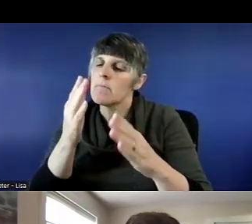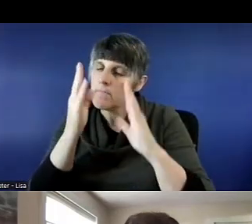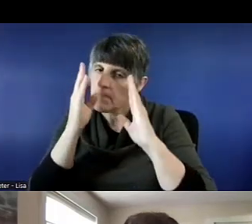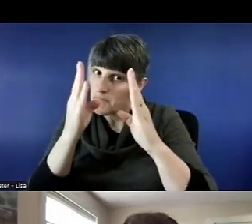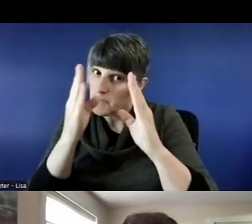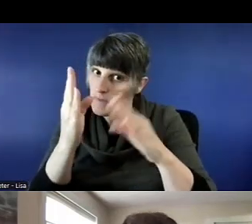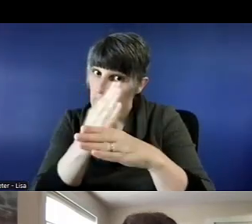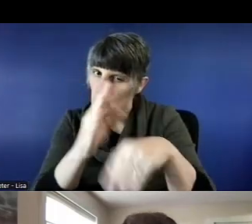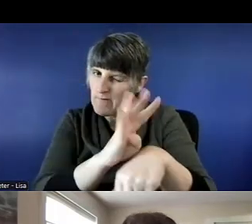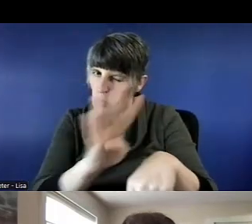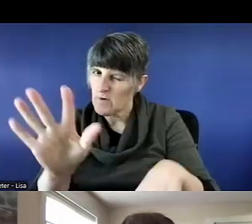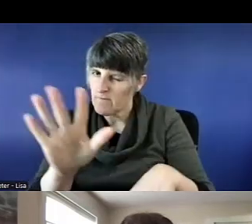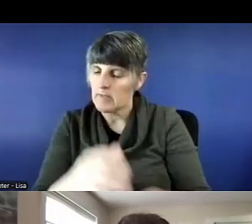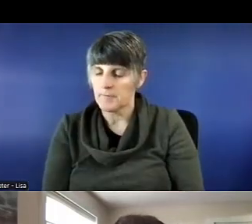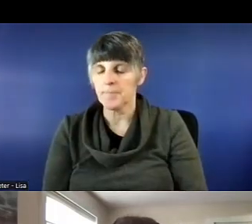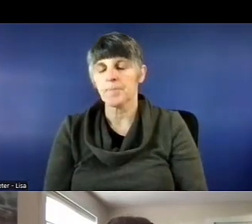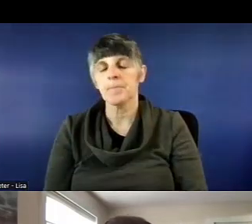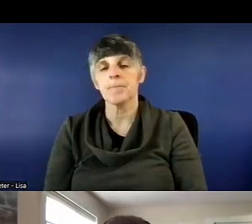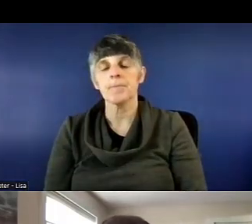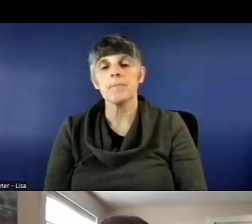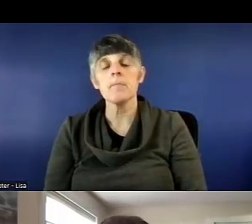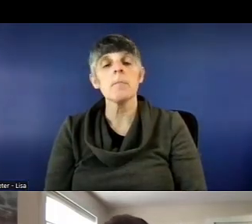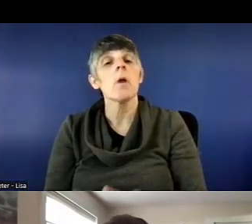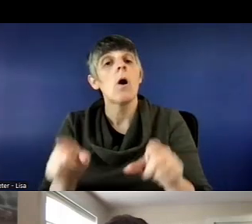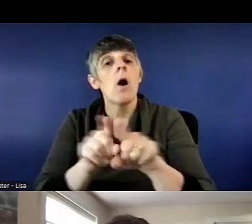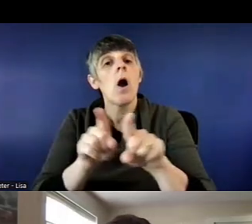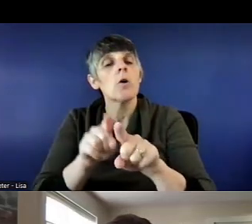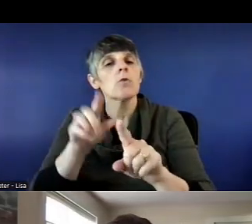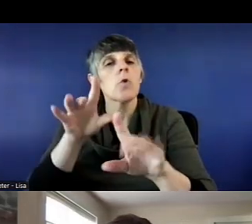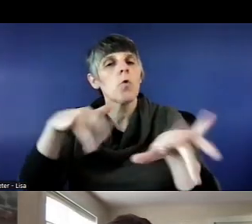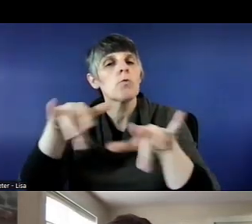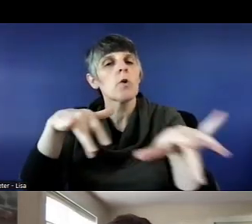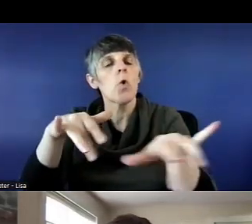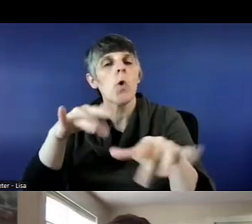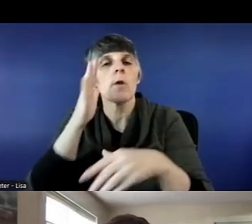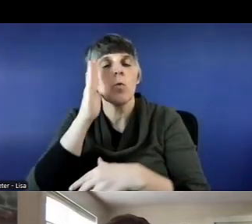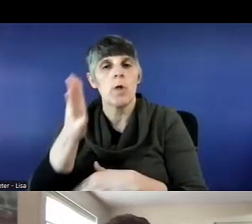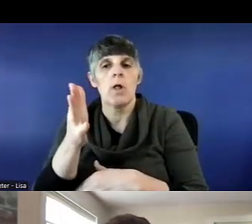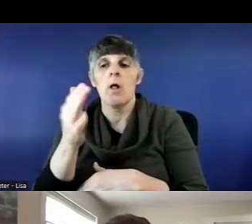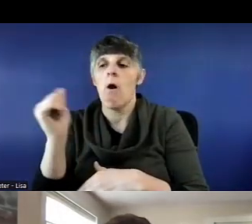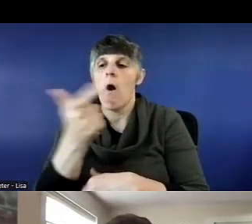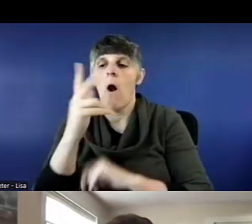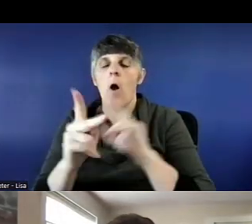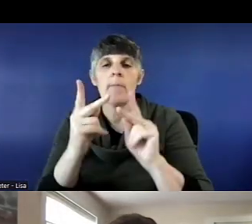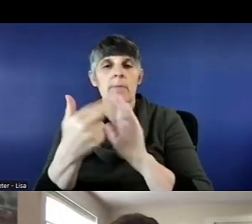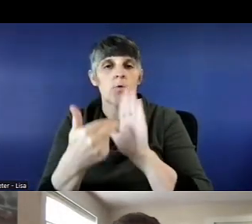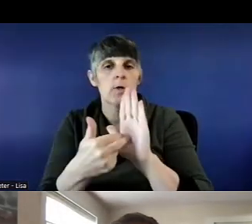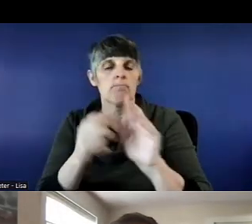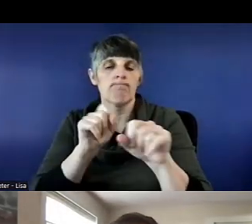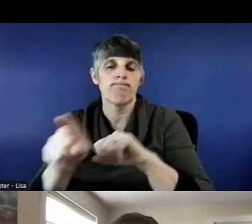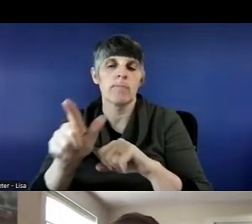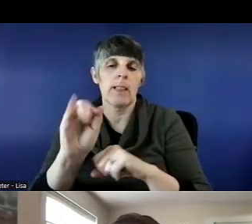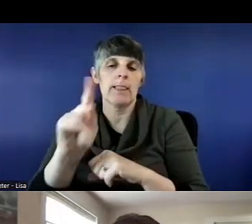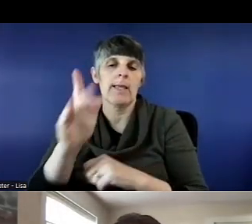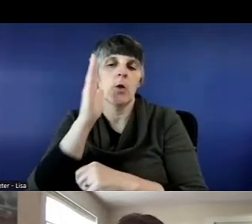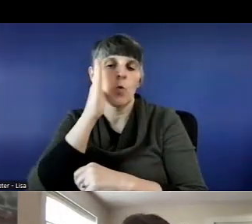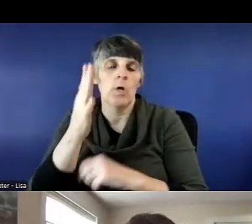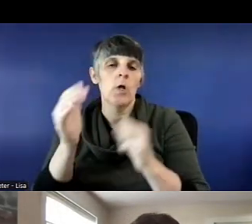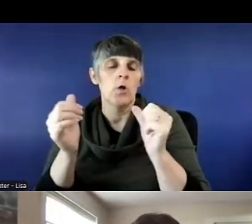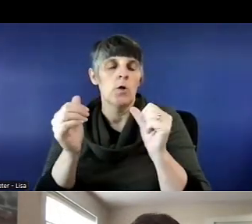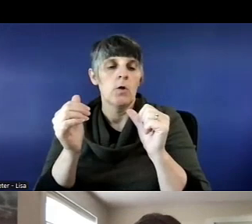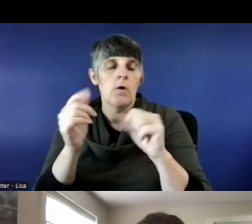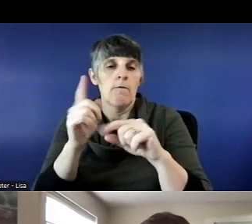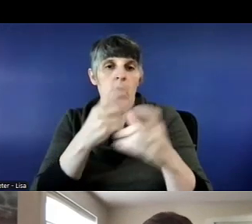4 p.m. panel. The day will also be recorded, and everybody registered will receive a link with all